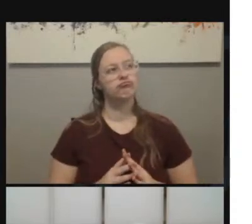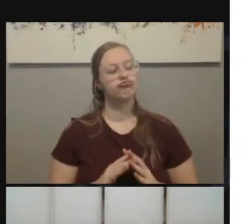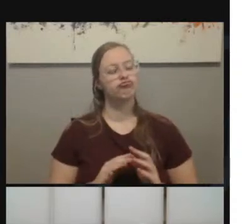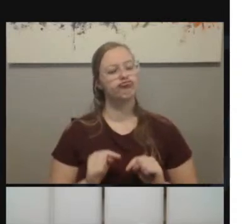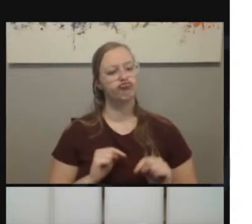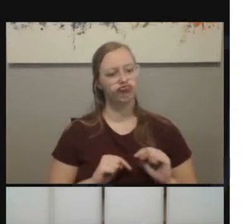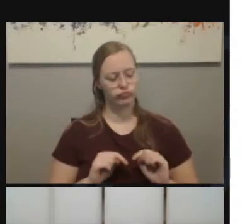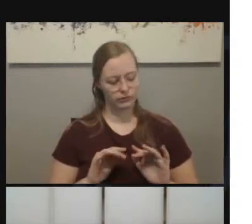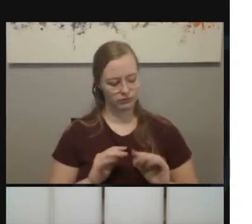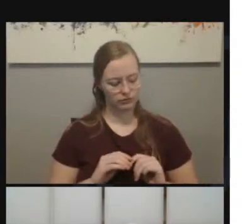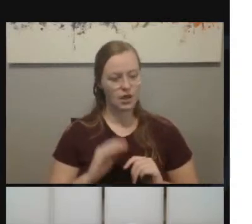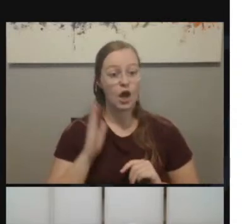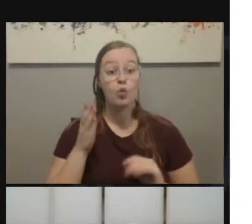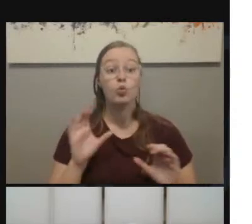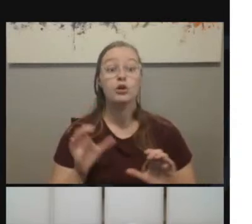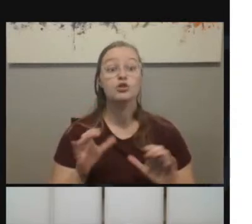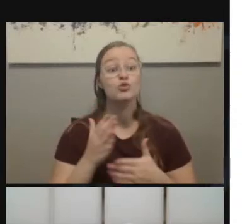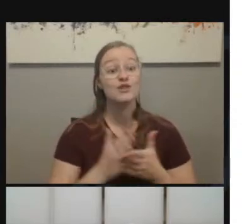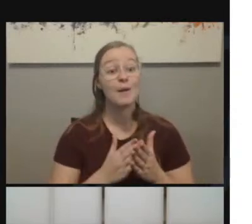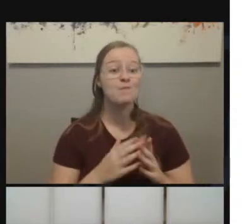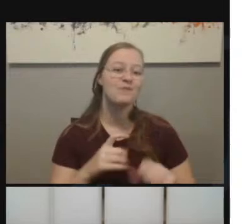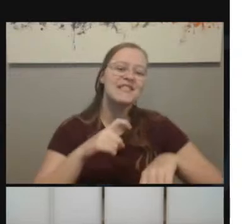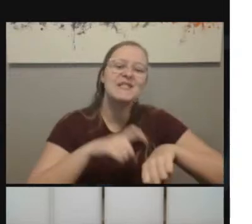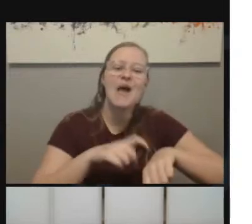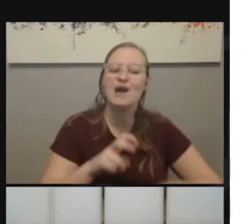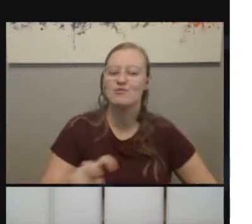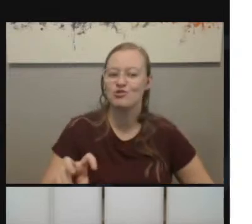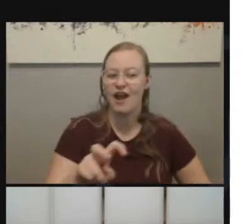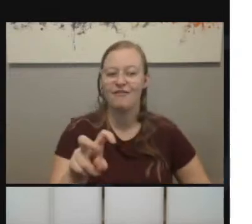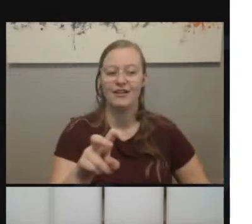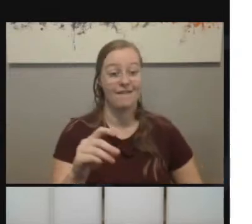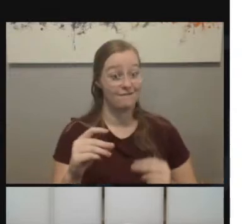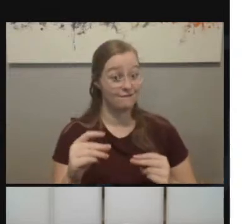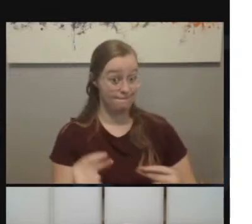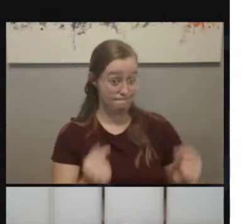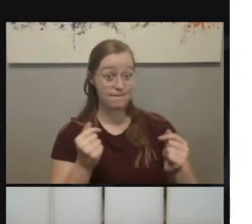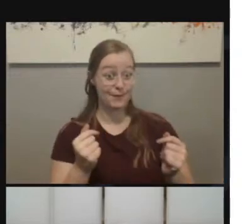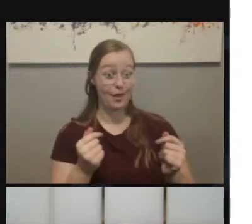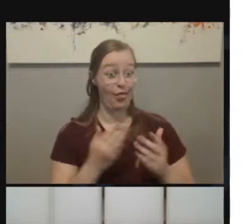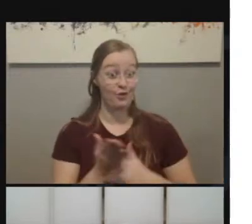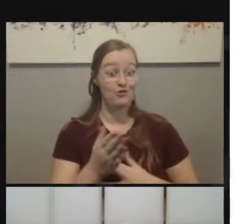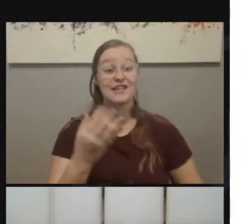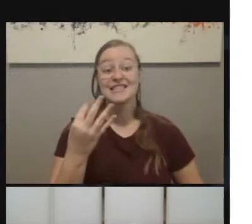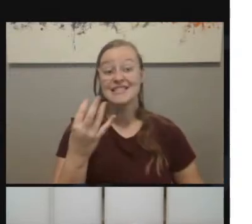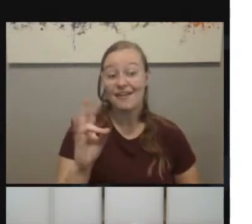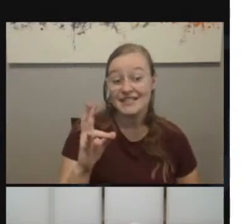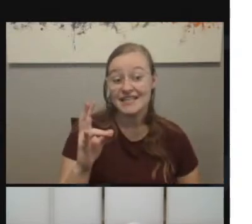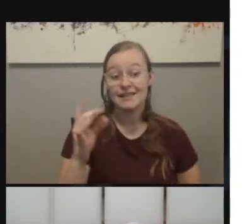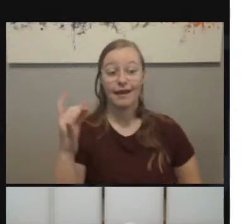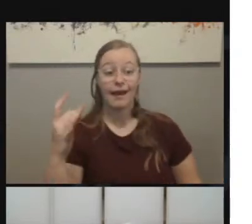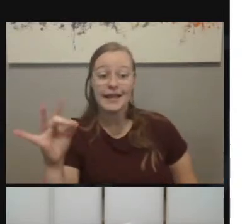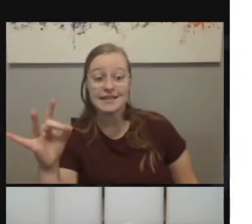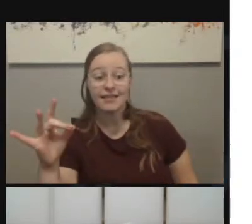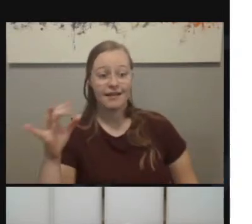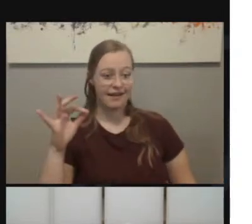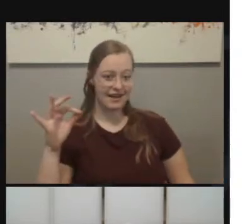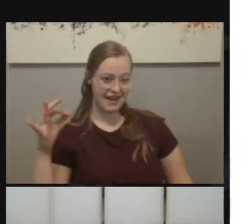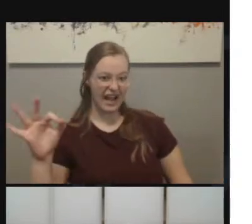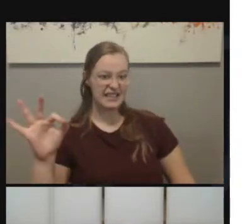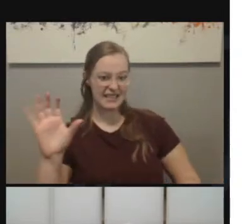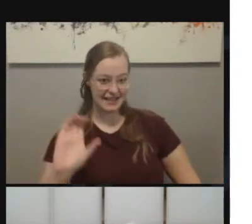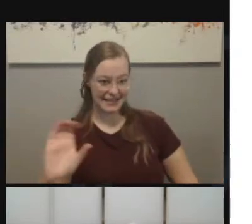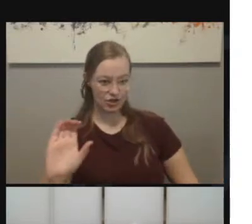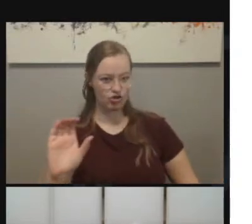We're going to do some time traveling. We're going to move fast through the 17th, 18th, and 19th